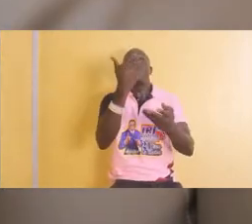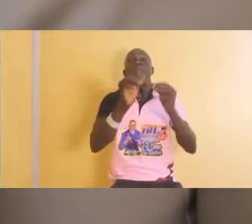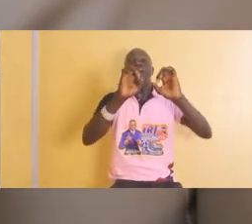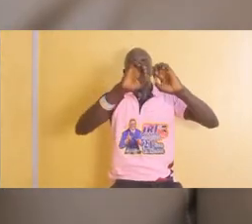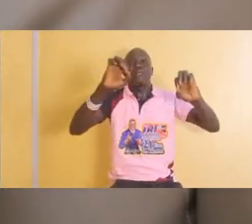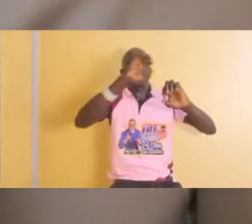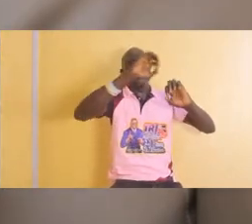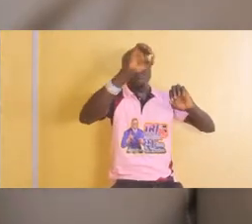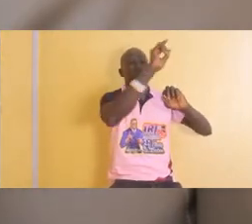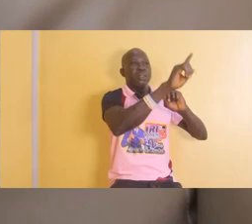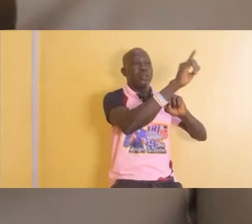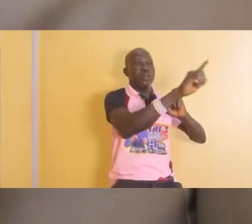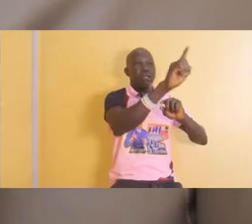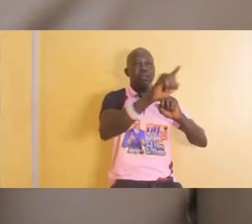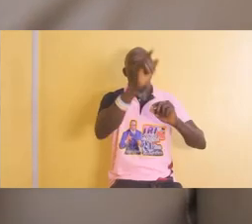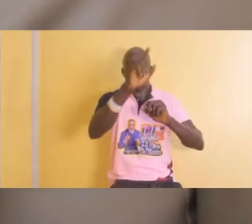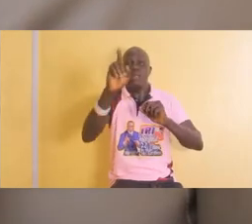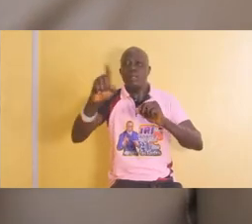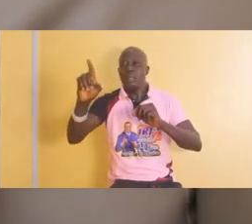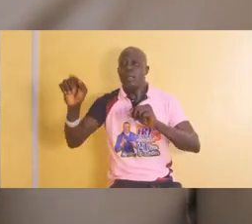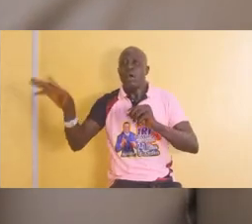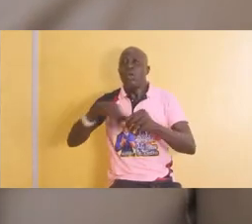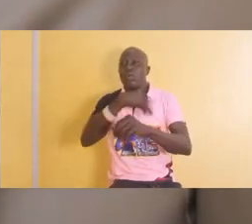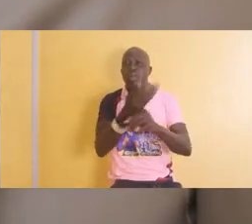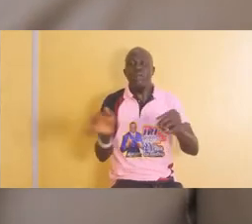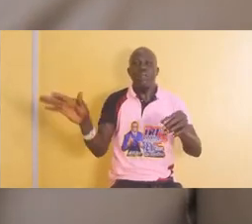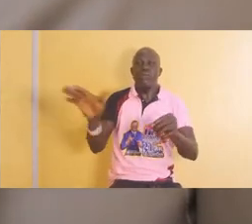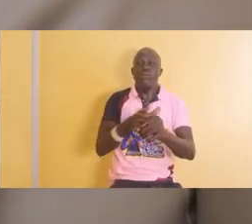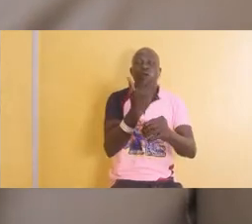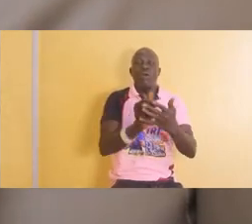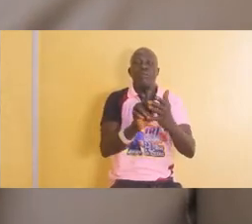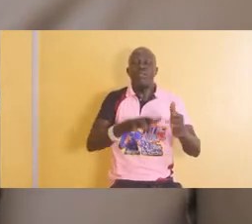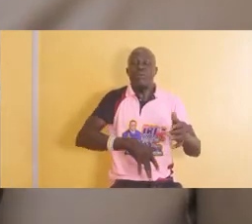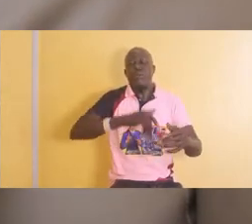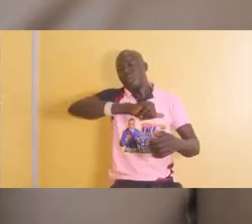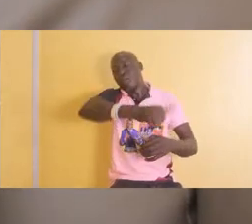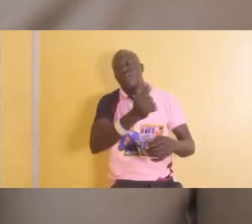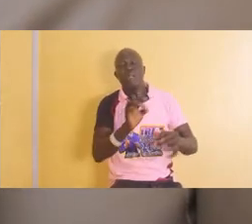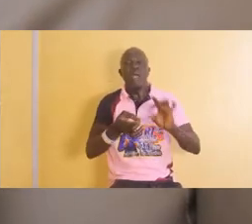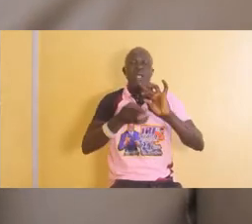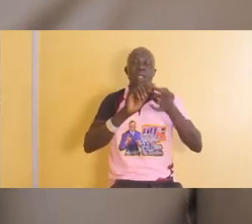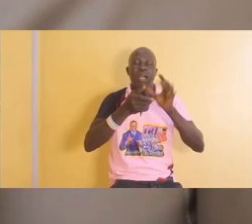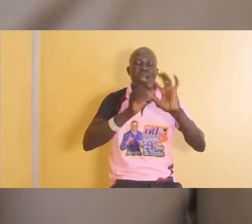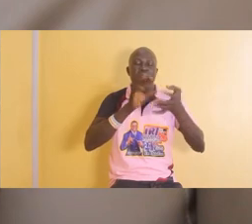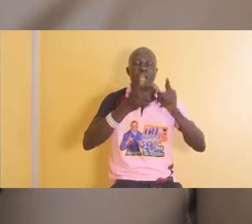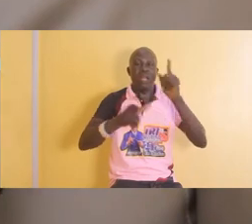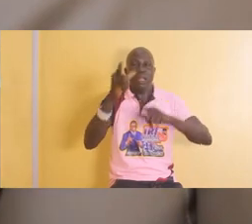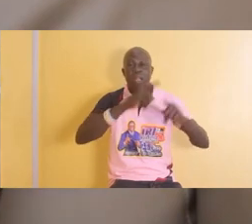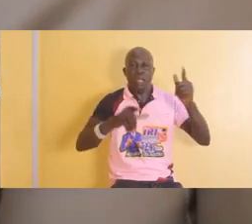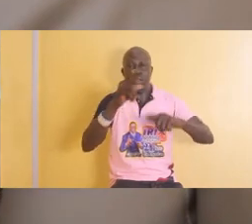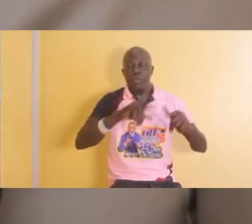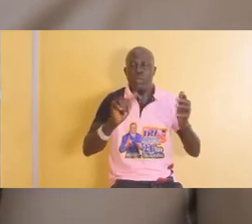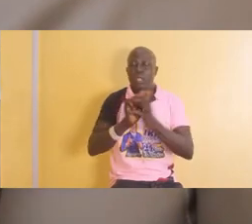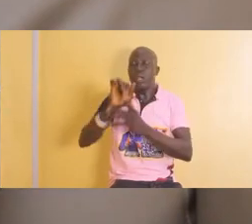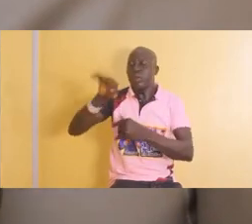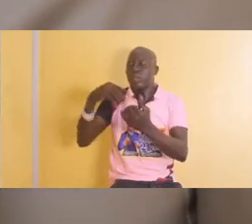re o si bale olukuluku won oh yes o mo si kun fun emi mimo o si bere si fi ede mi ran soro gẹgẹ bi emi ti fun won ni ohun aha awon